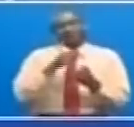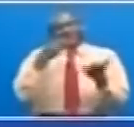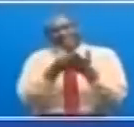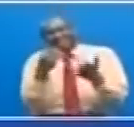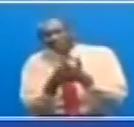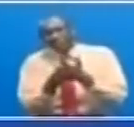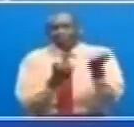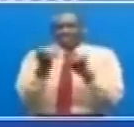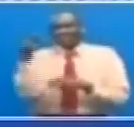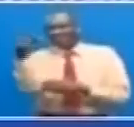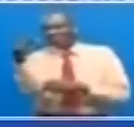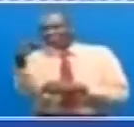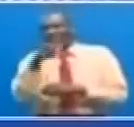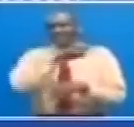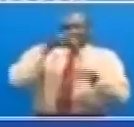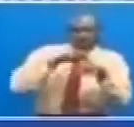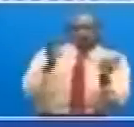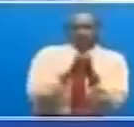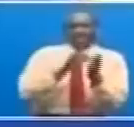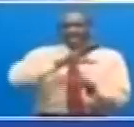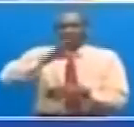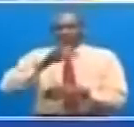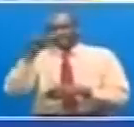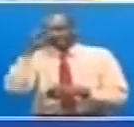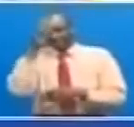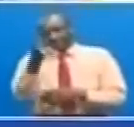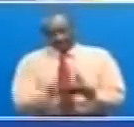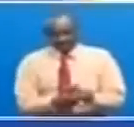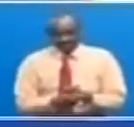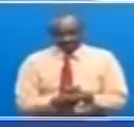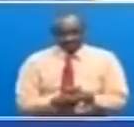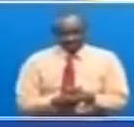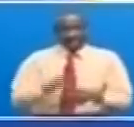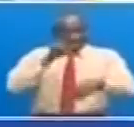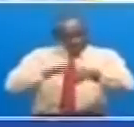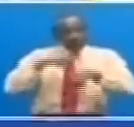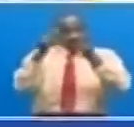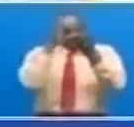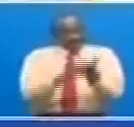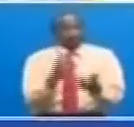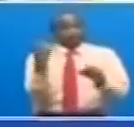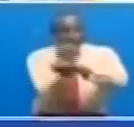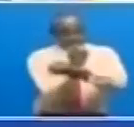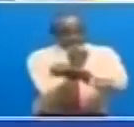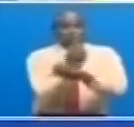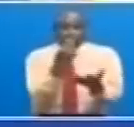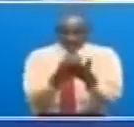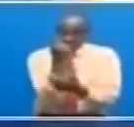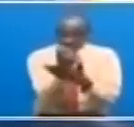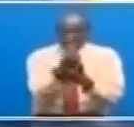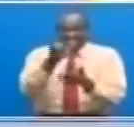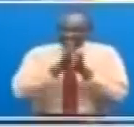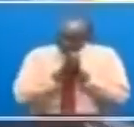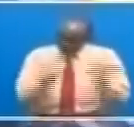financial transactions in both the national and county governments. When you give somebody a shilling, your shilling, which is your